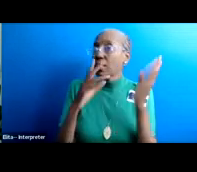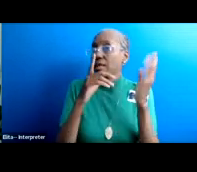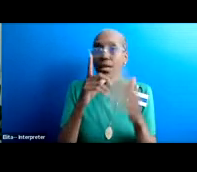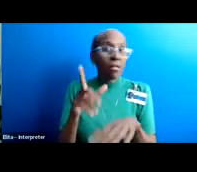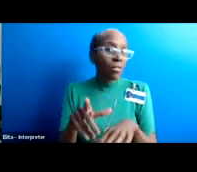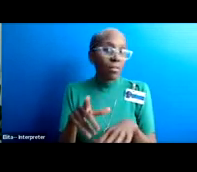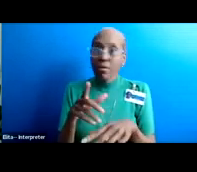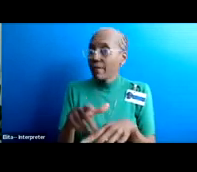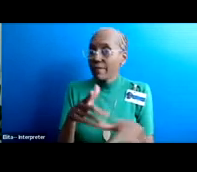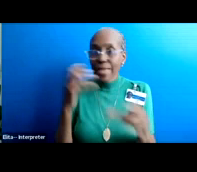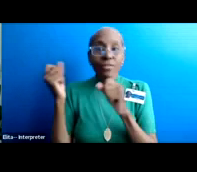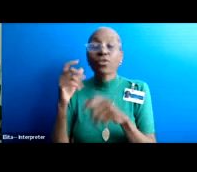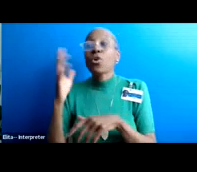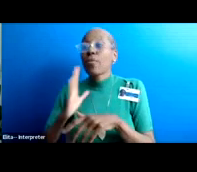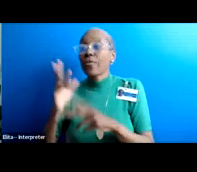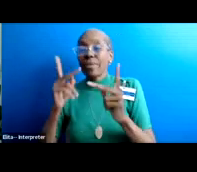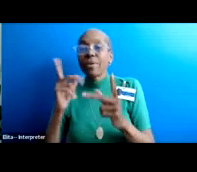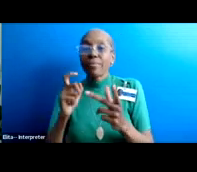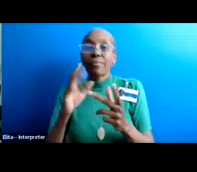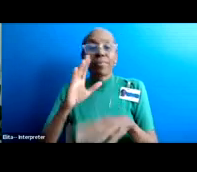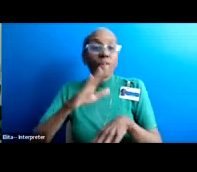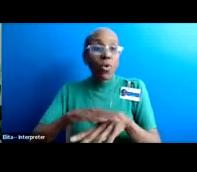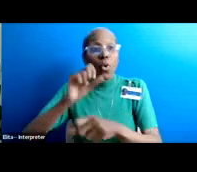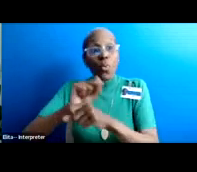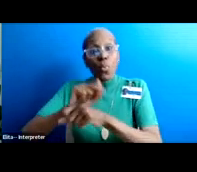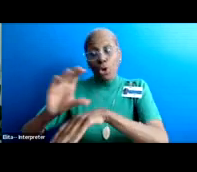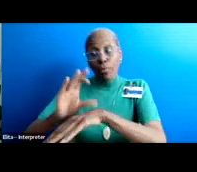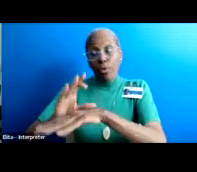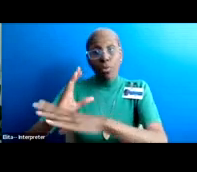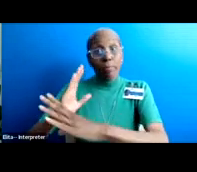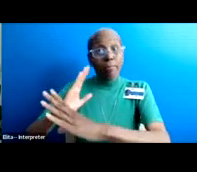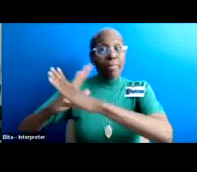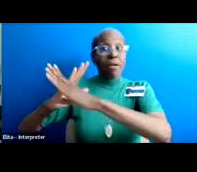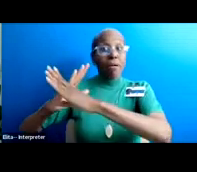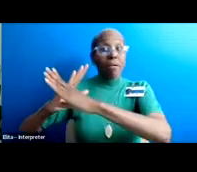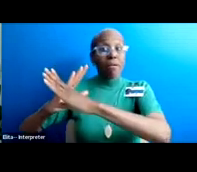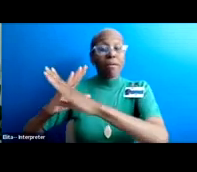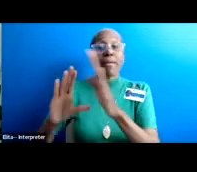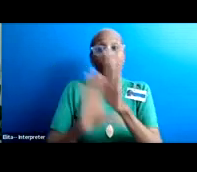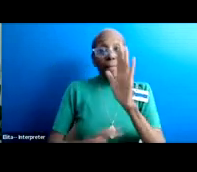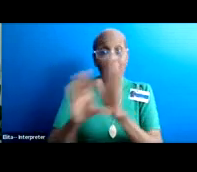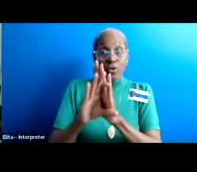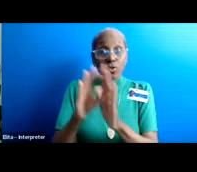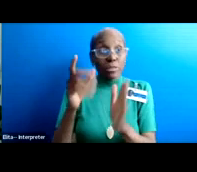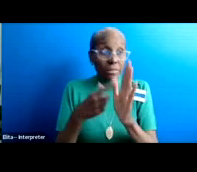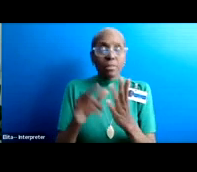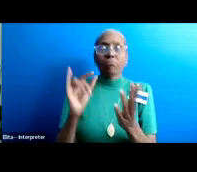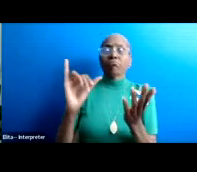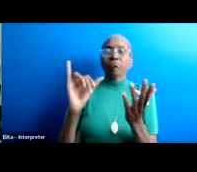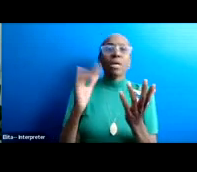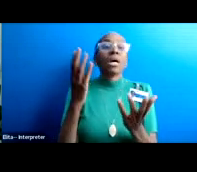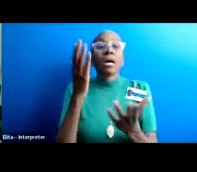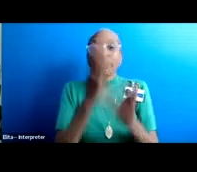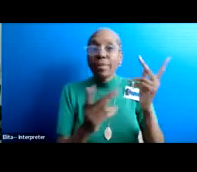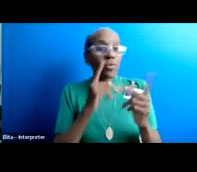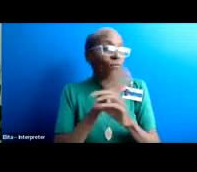earlier presentation, people might be on their work computers and those may block images. And if you're not a person